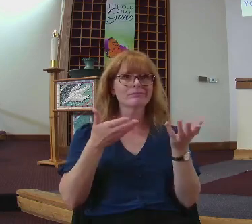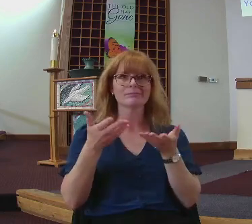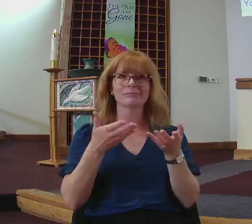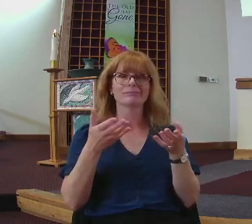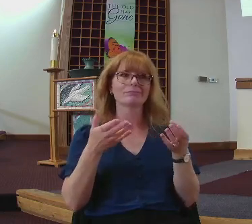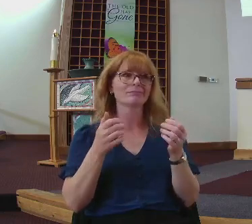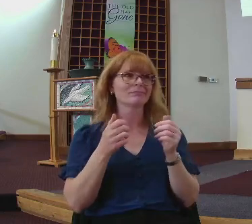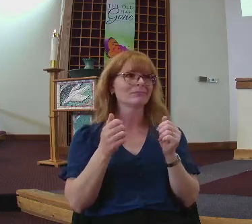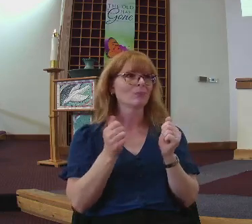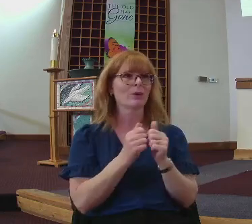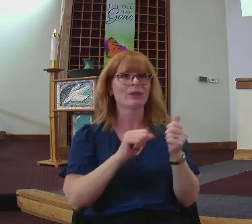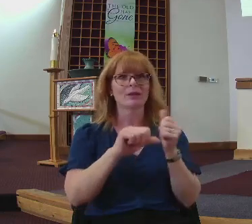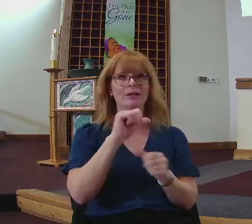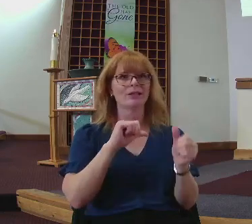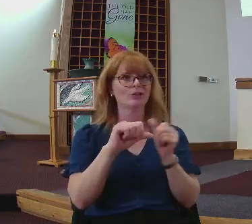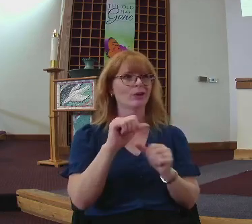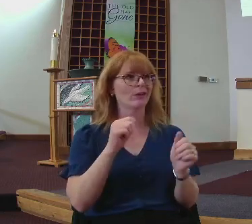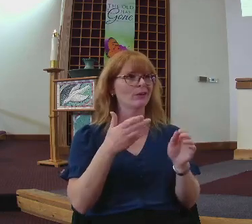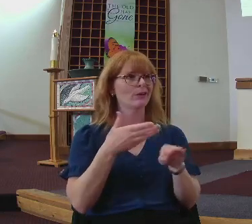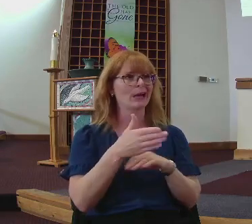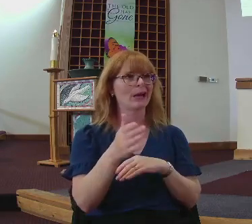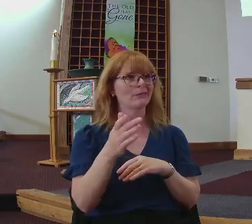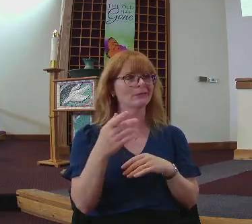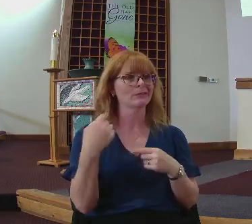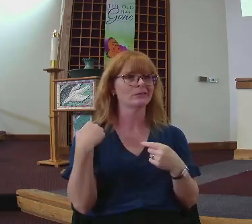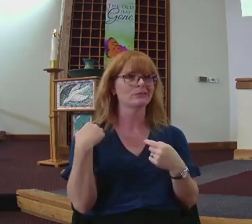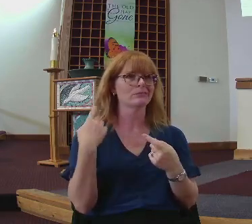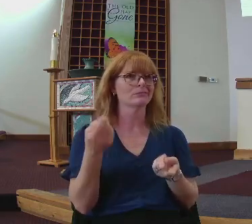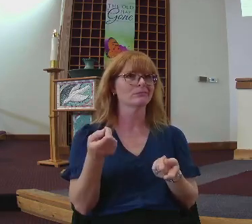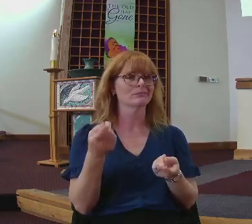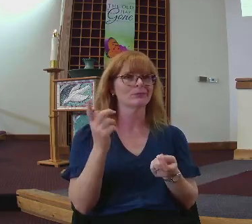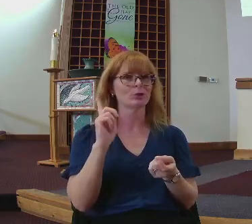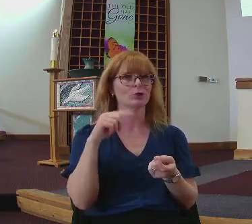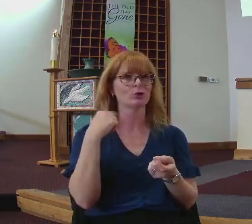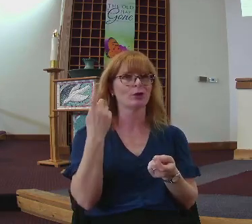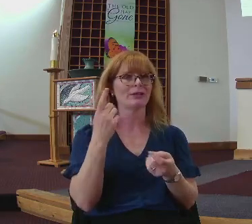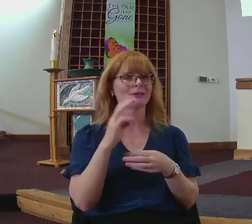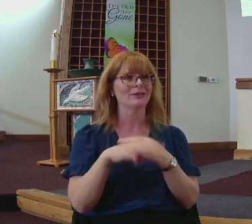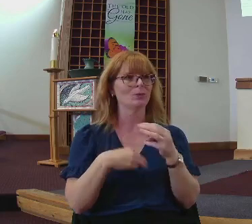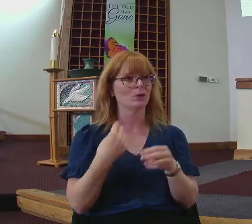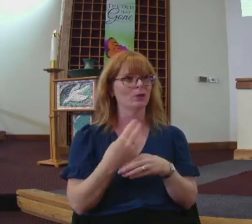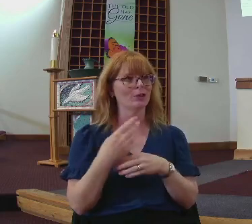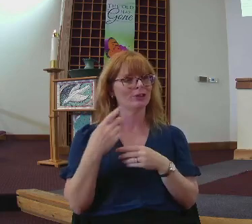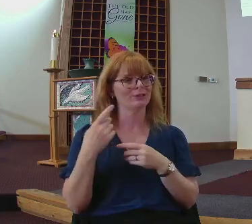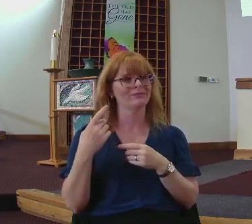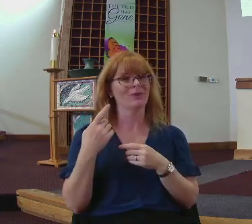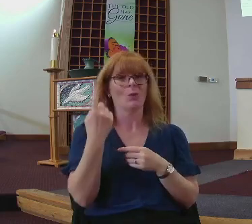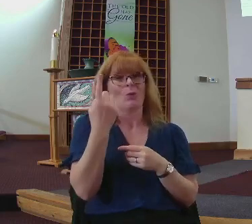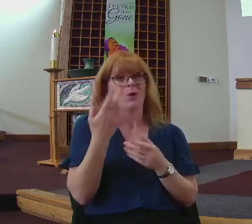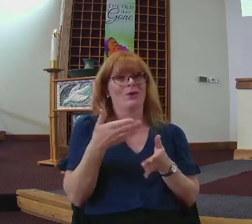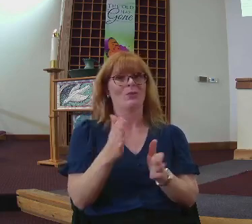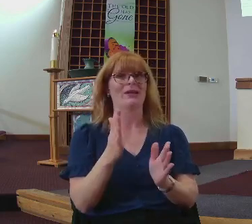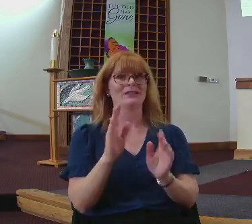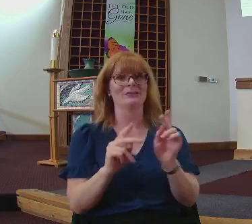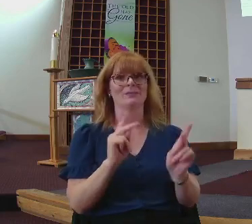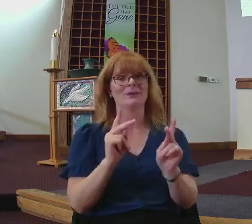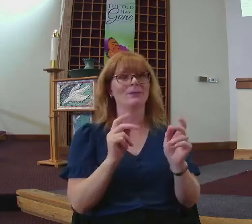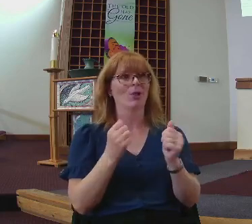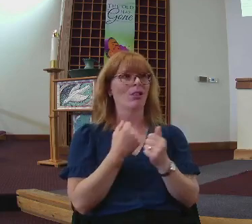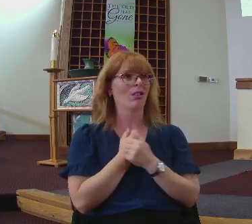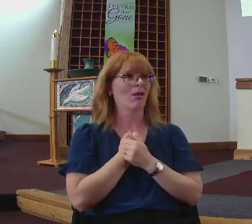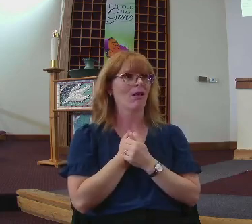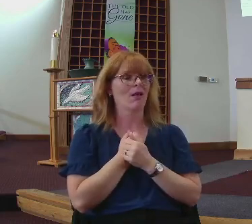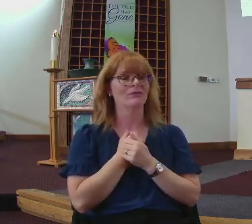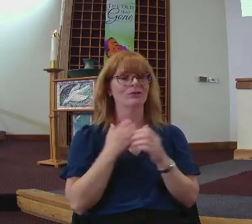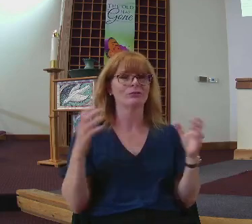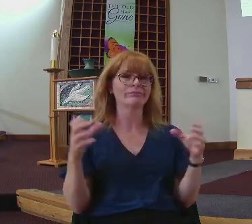together after this long, crazy season of life. And so one of the ways that people love to be together is to eat